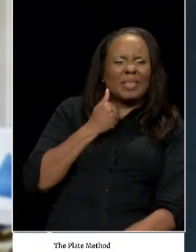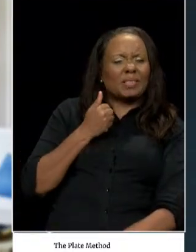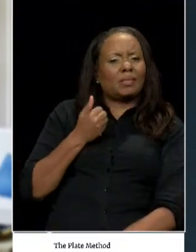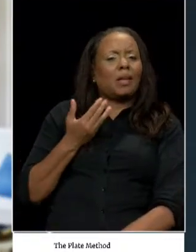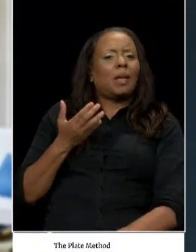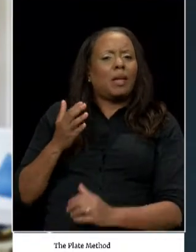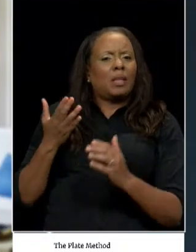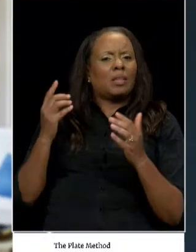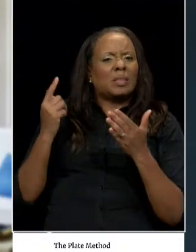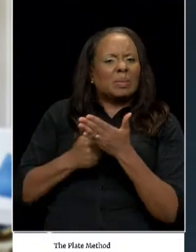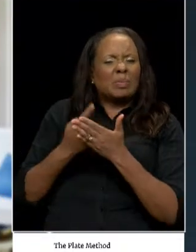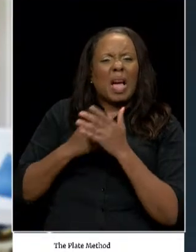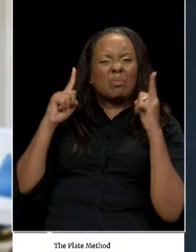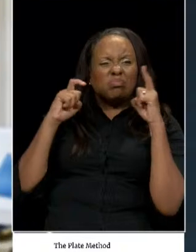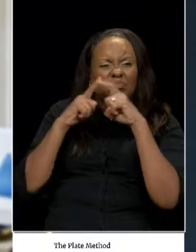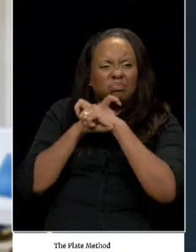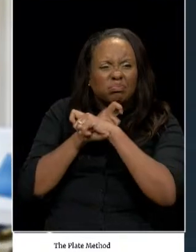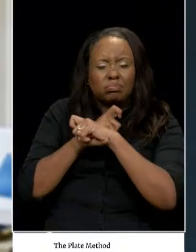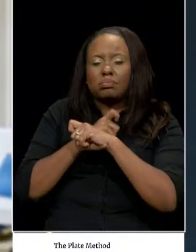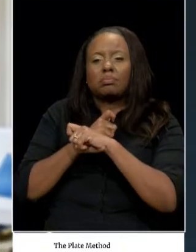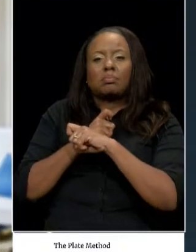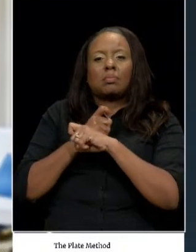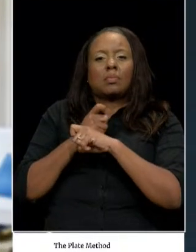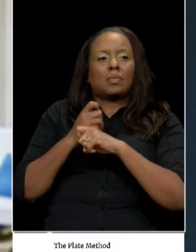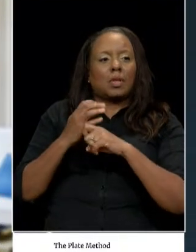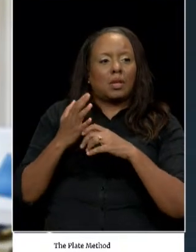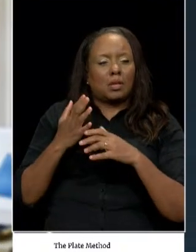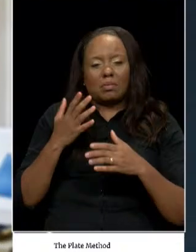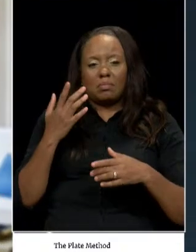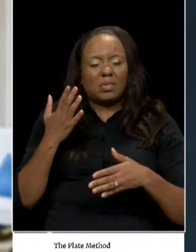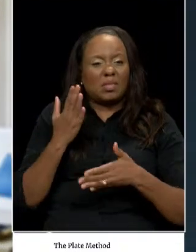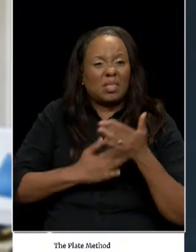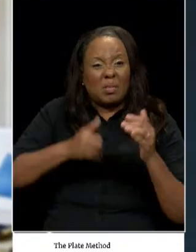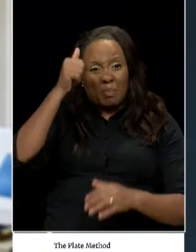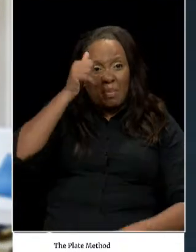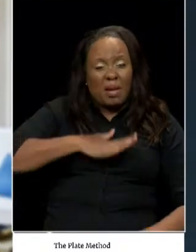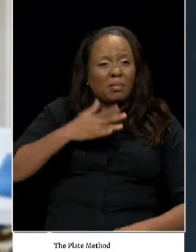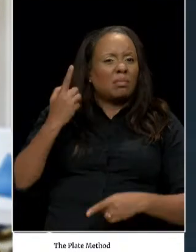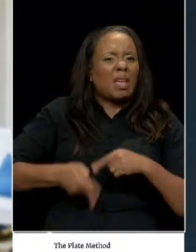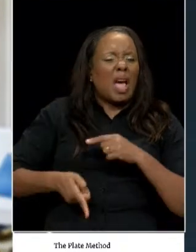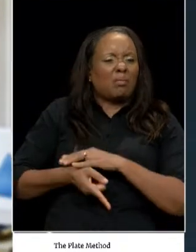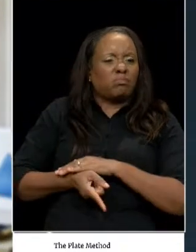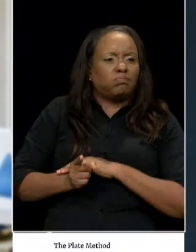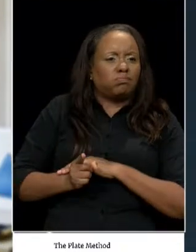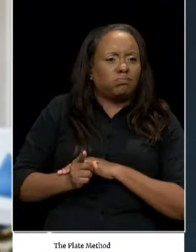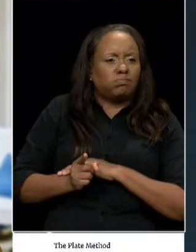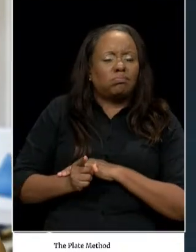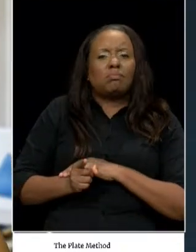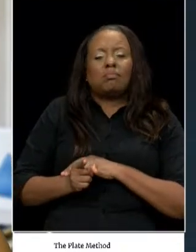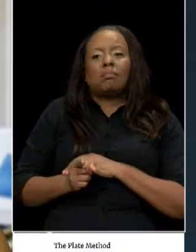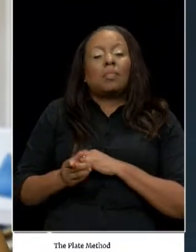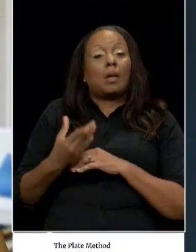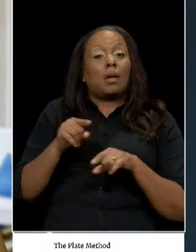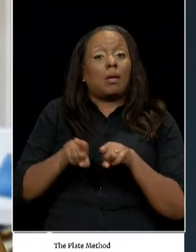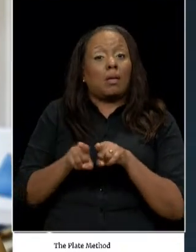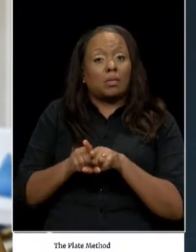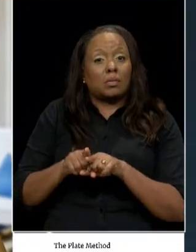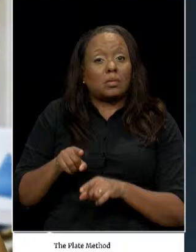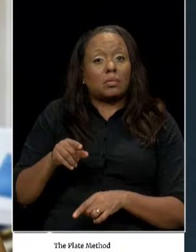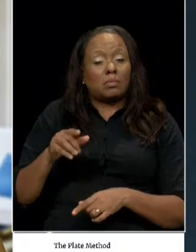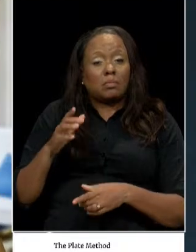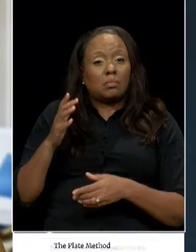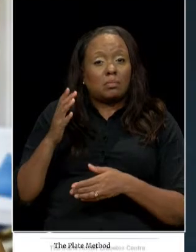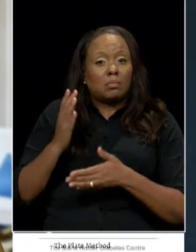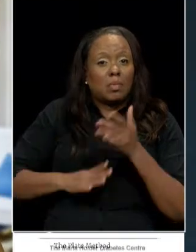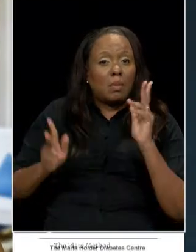diabetes, with specific focus on impotence or erectile dysfunction and amputations. We started this evening